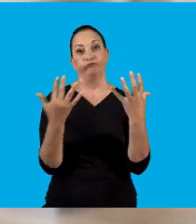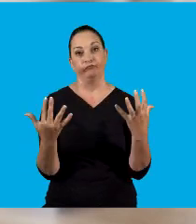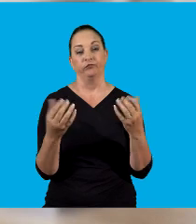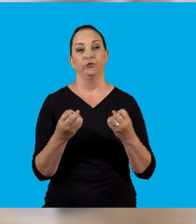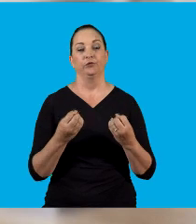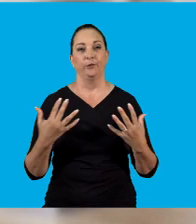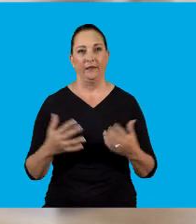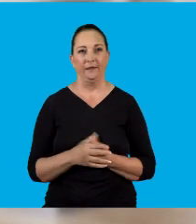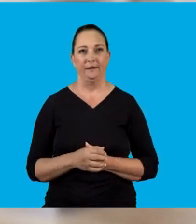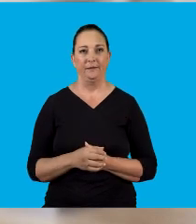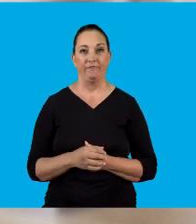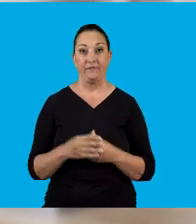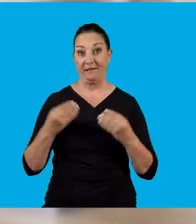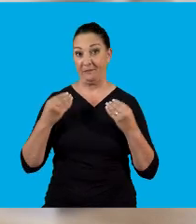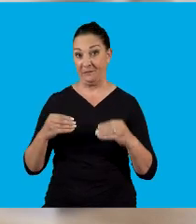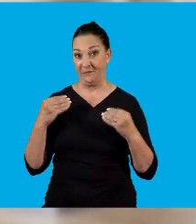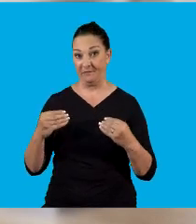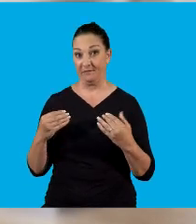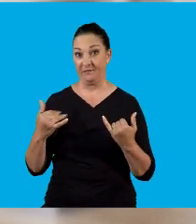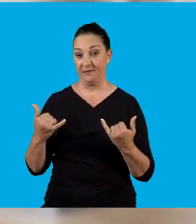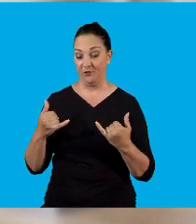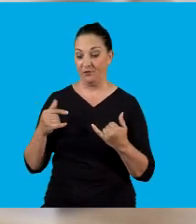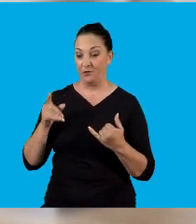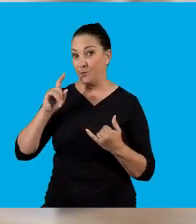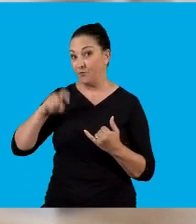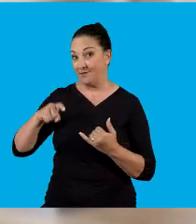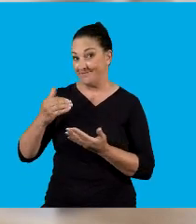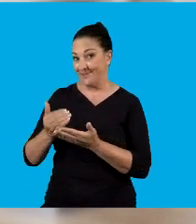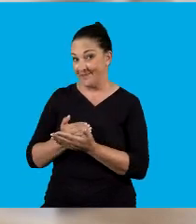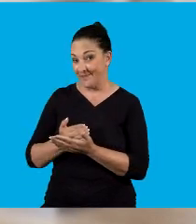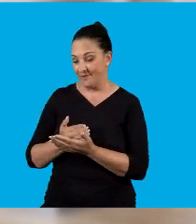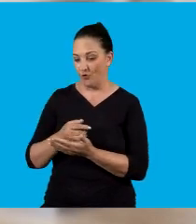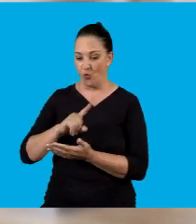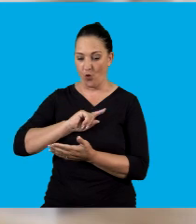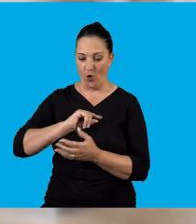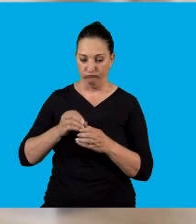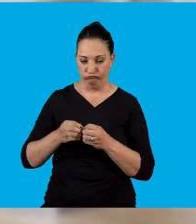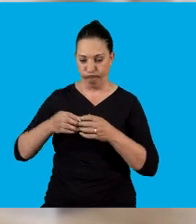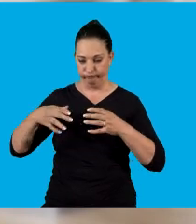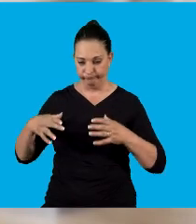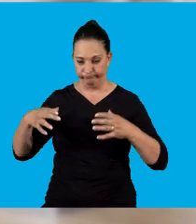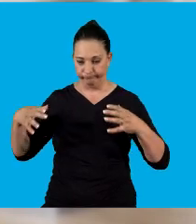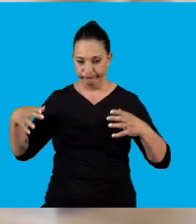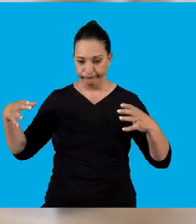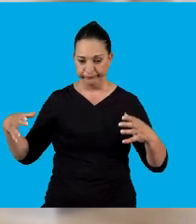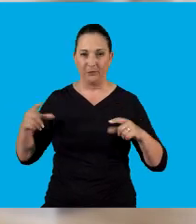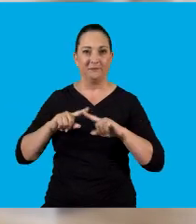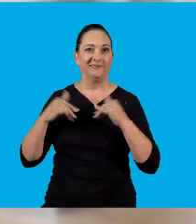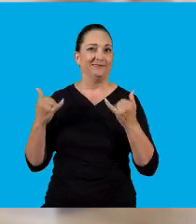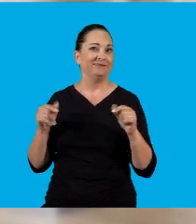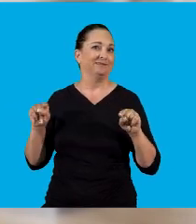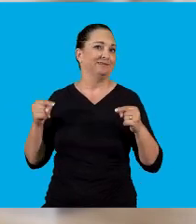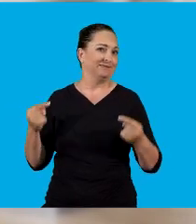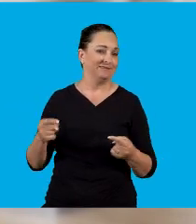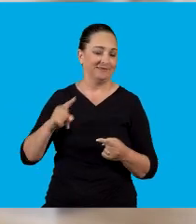population growth is putting. So as businesses, the money that we are supposed to be saving for expansion, for profits, now we end